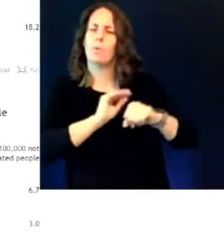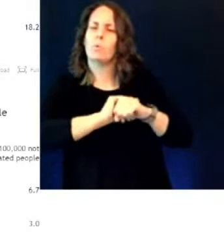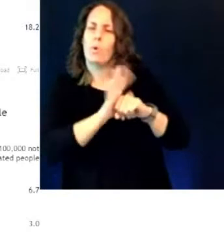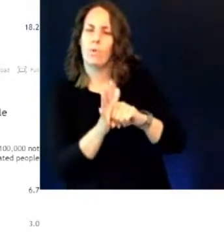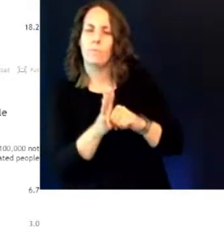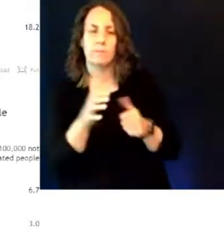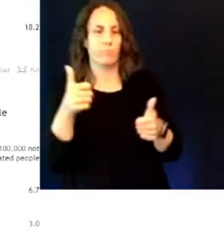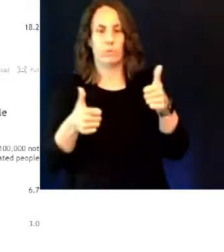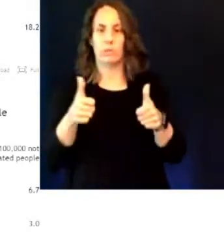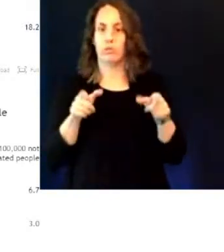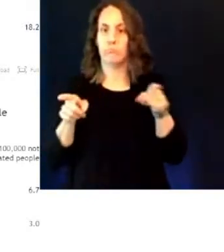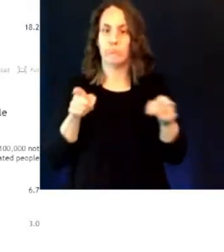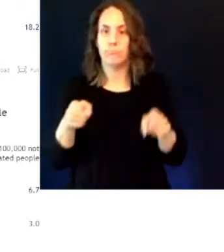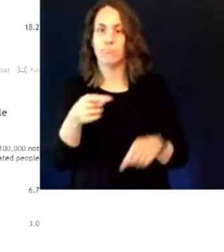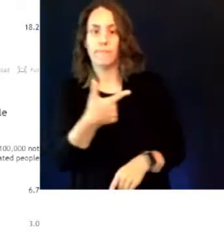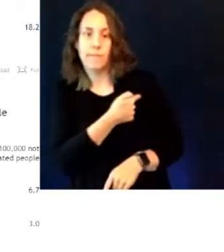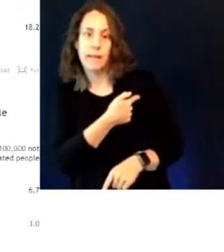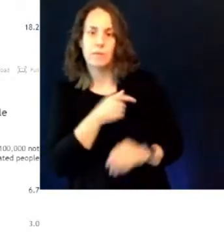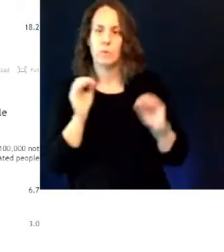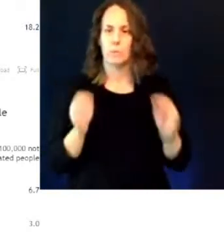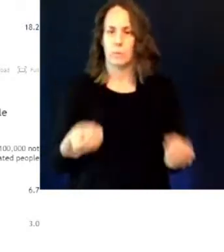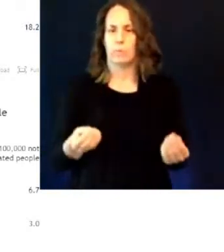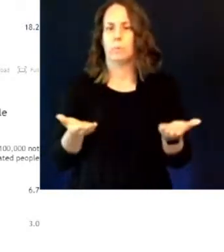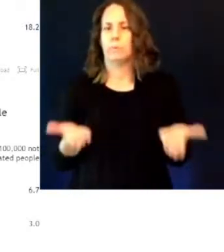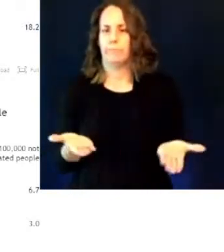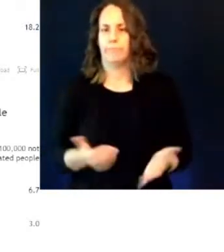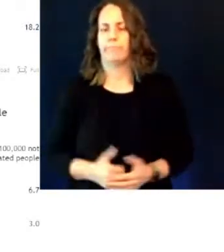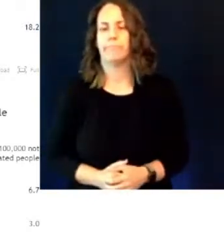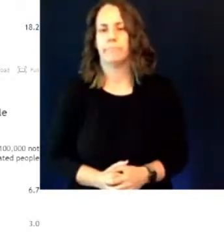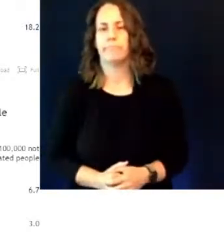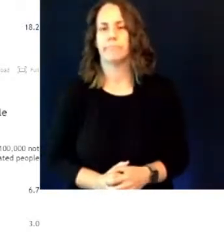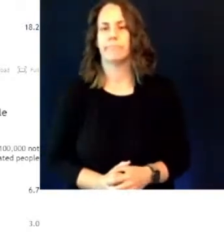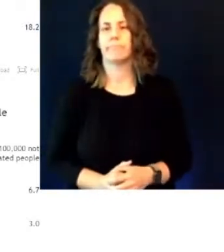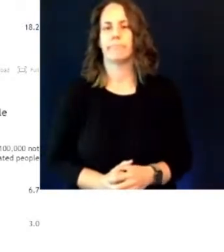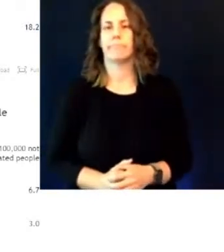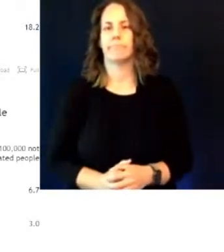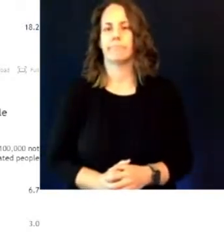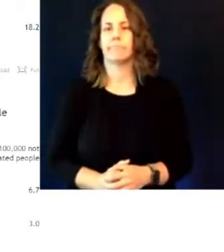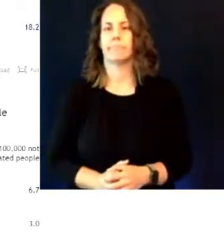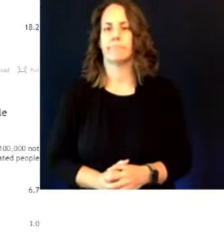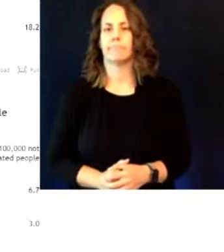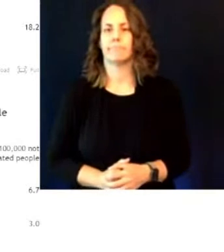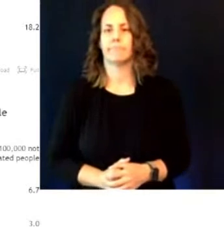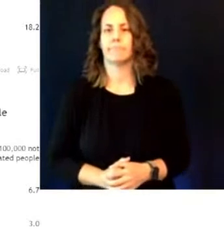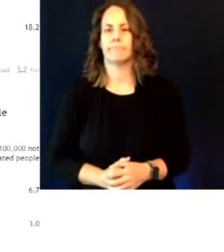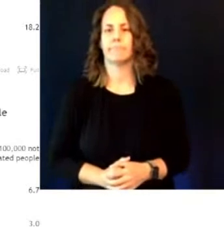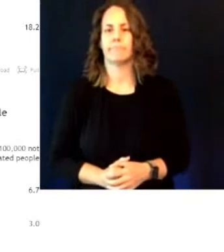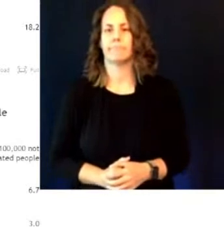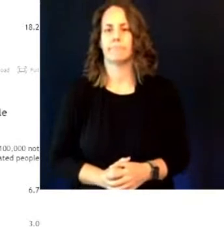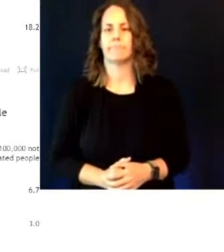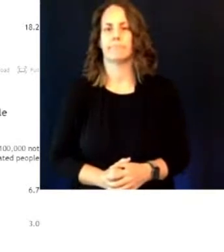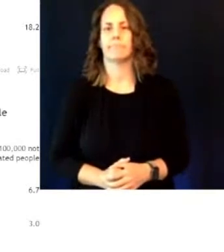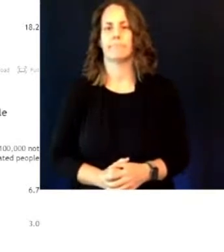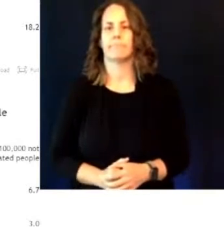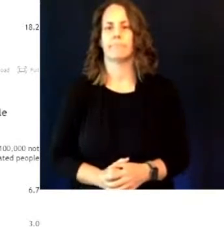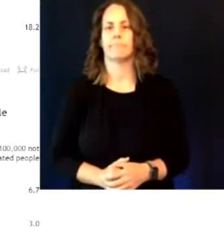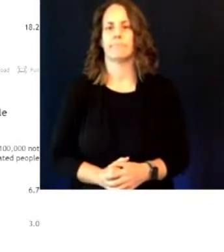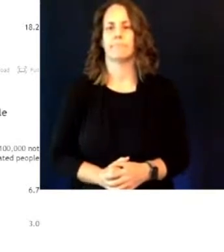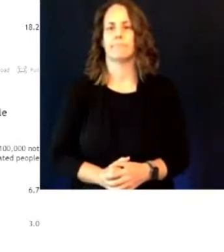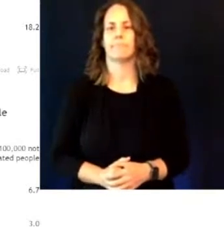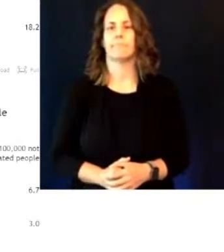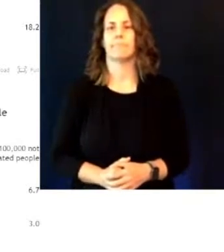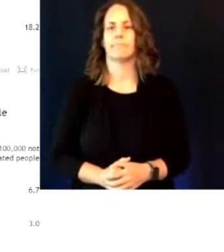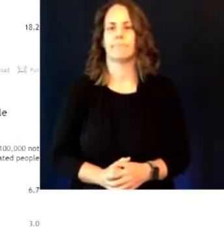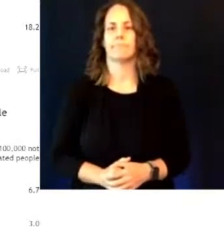include vaccination, but also include the level of transmission and vaccine coverage in your community, whether you or others are wearing masks